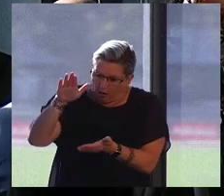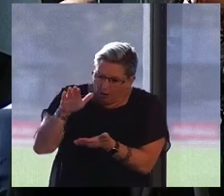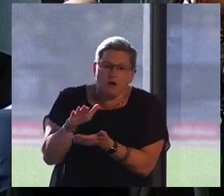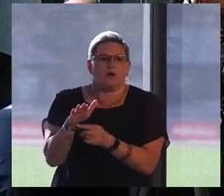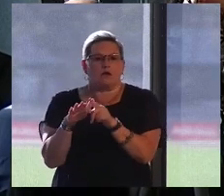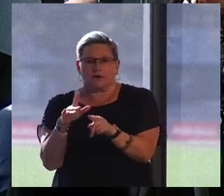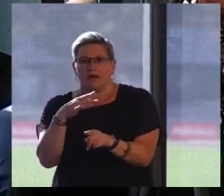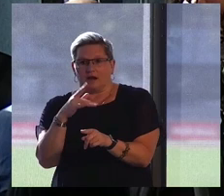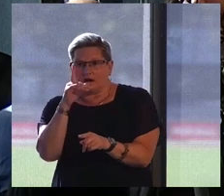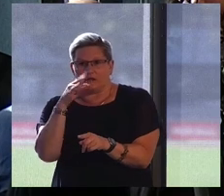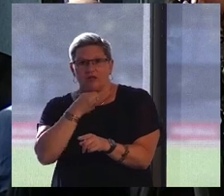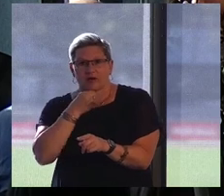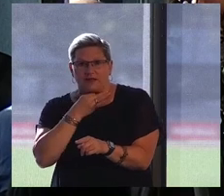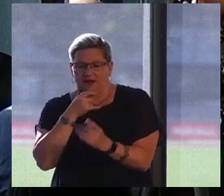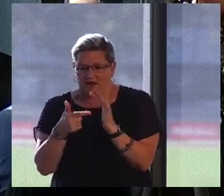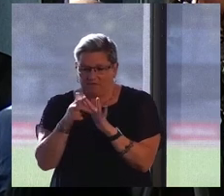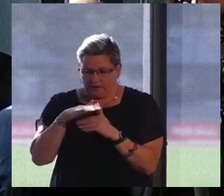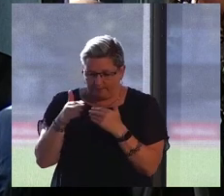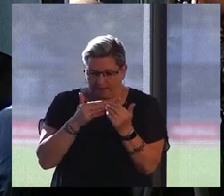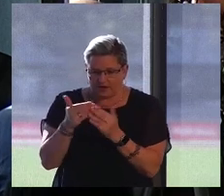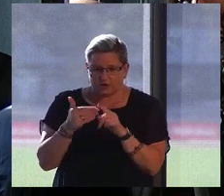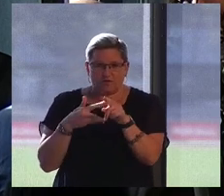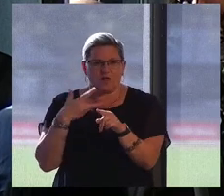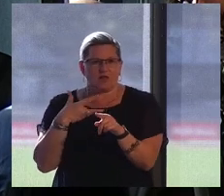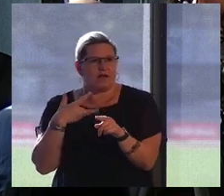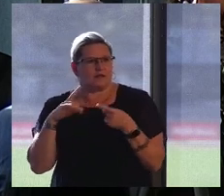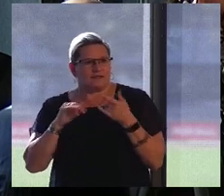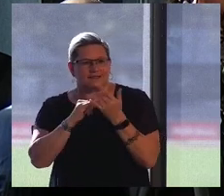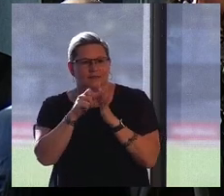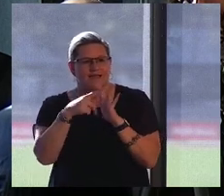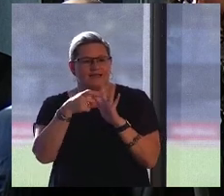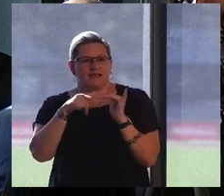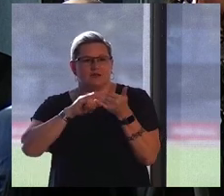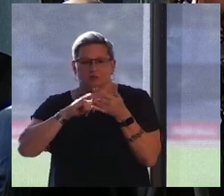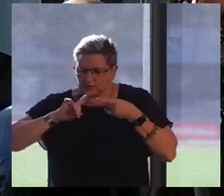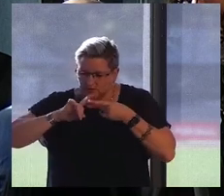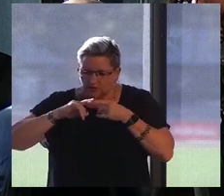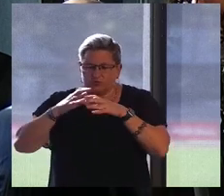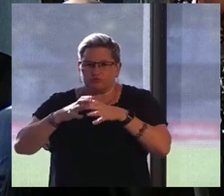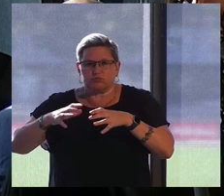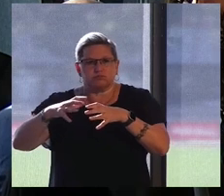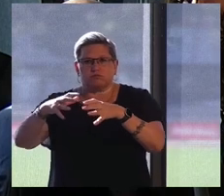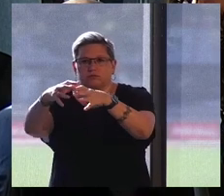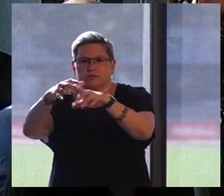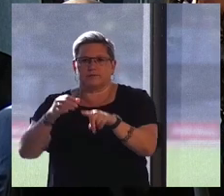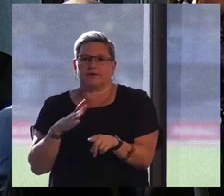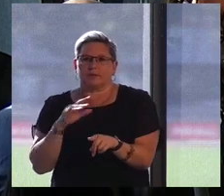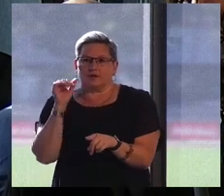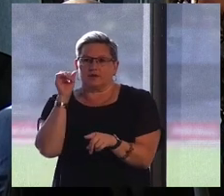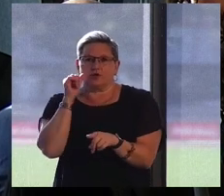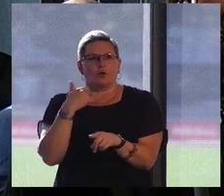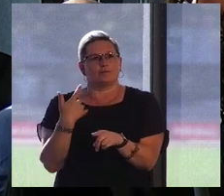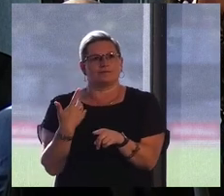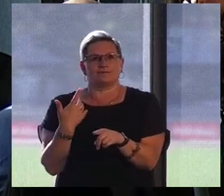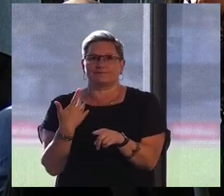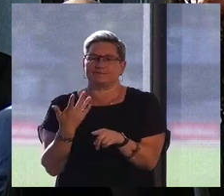the impacts of climate change. However, habitat loss is a sort of a business as usual thing. It doesn't tend to associate